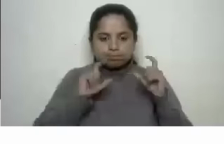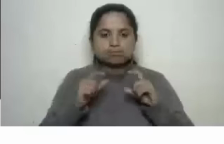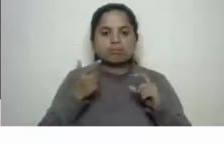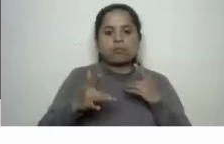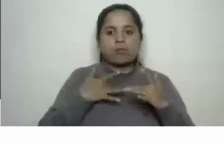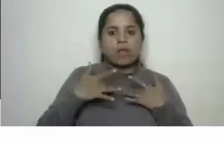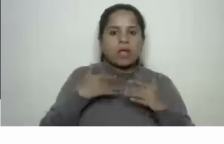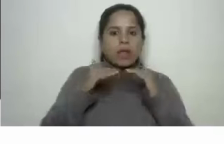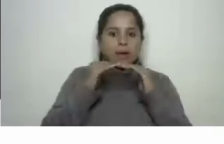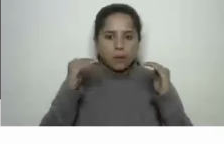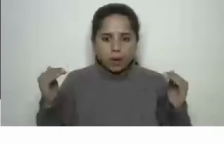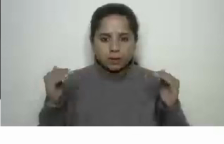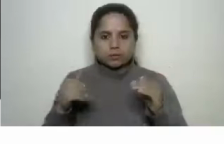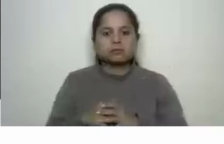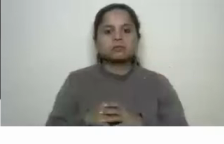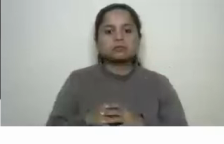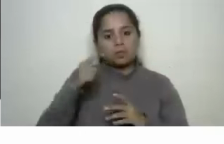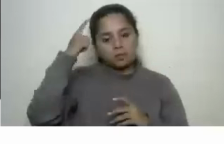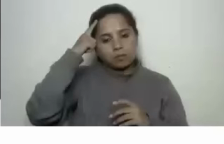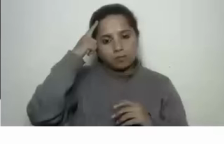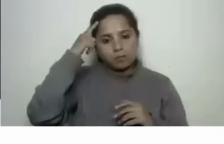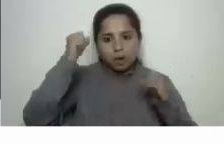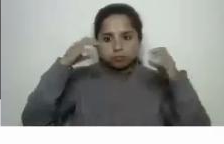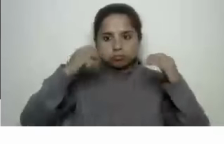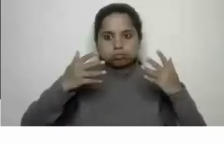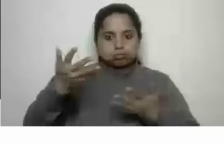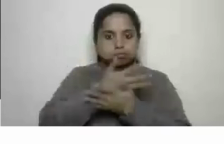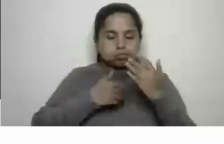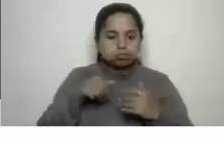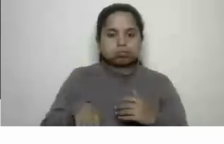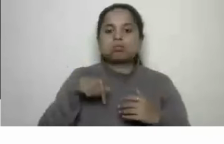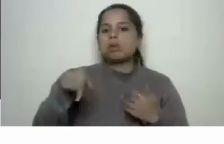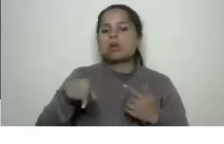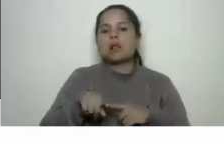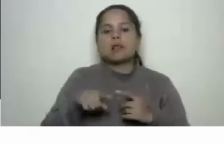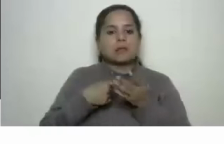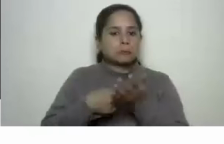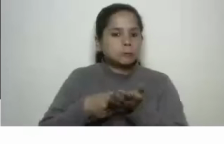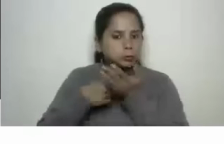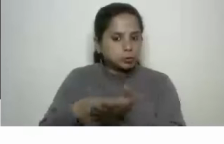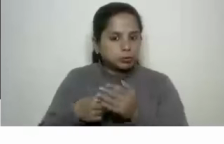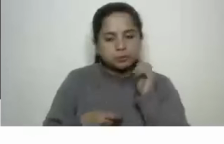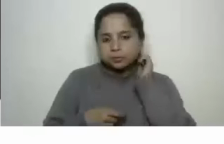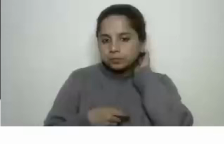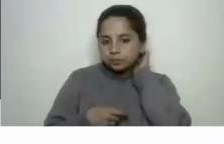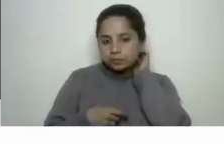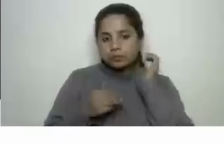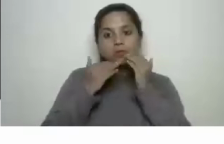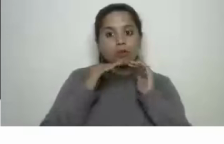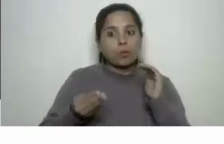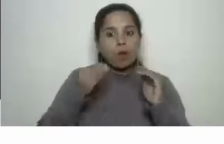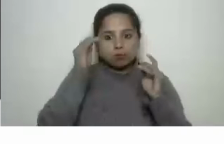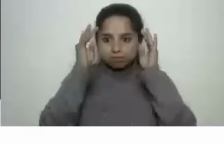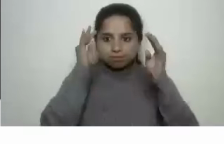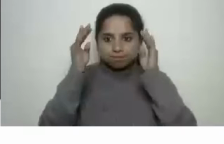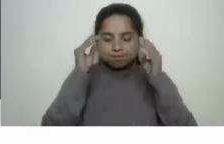of equality, Lovely. brainstorming activity, know, learn, and respect. Students Wow. become more creative